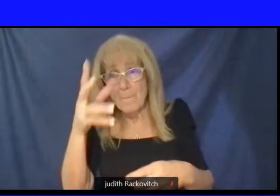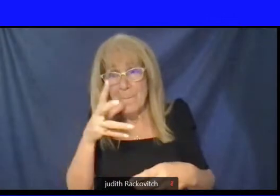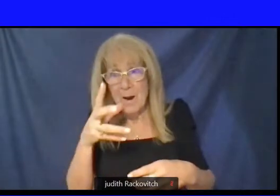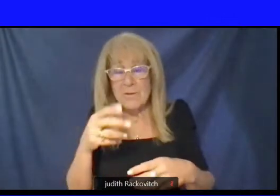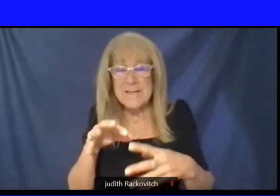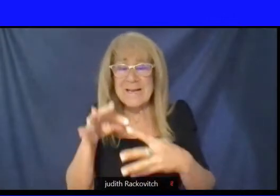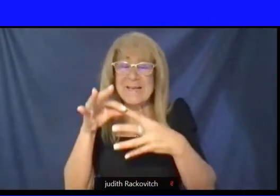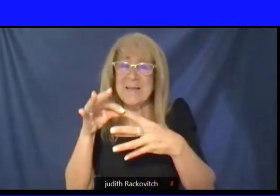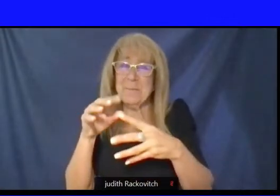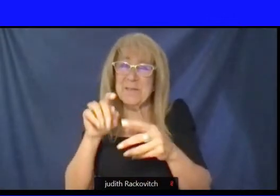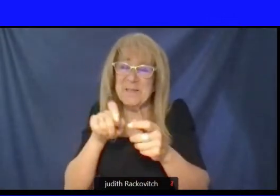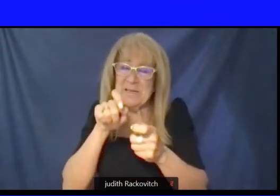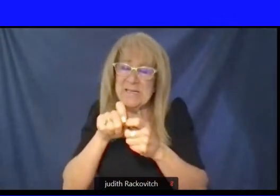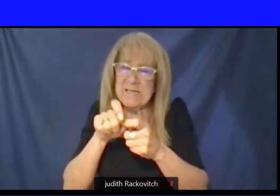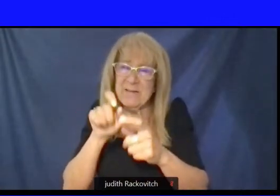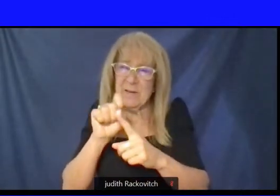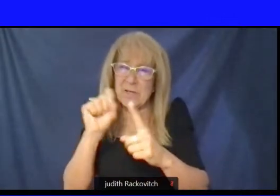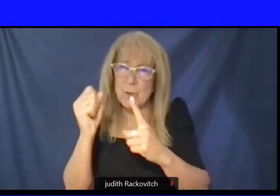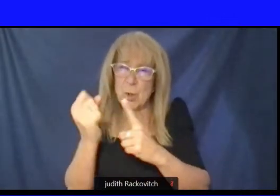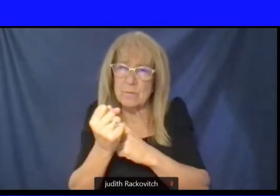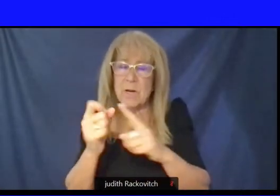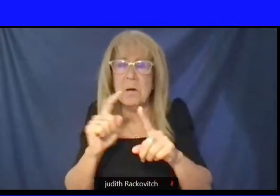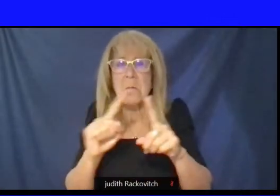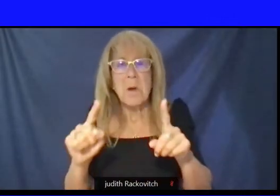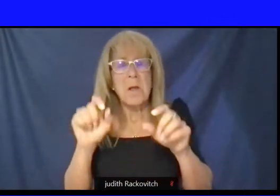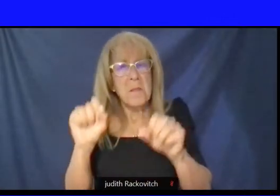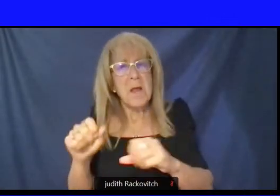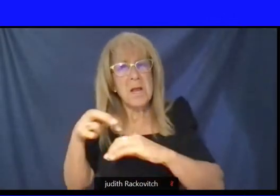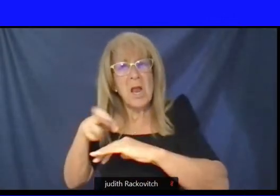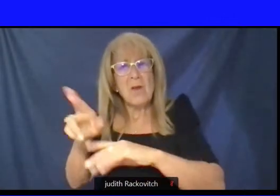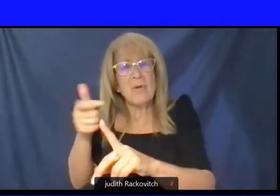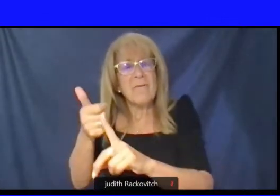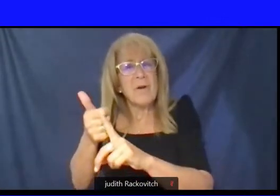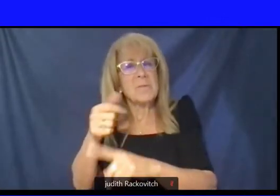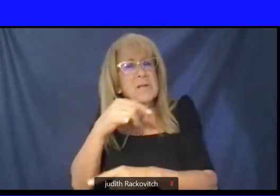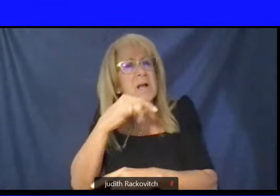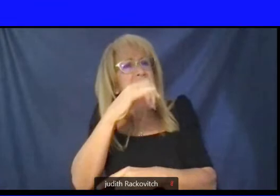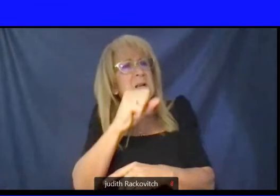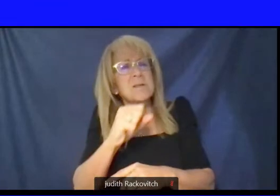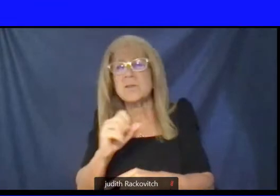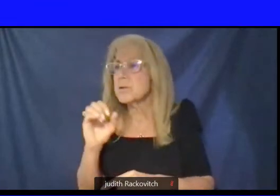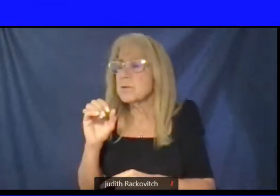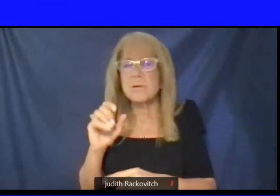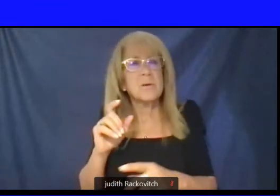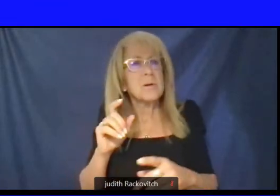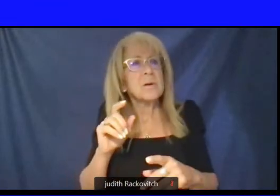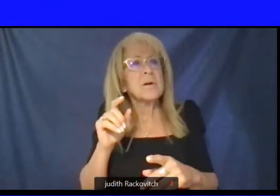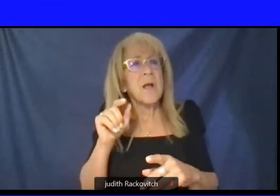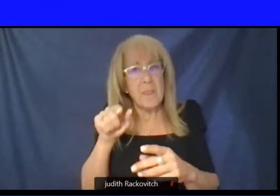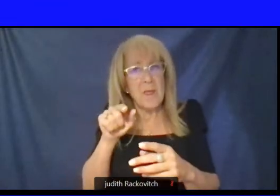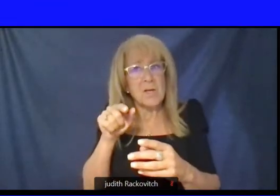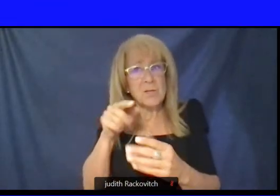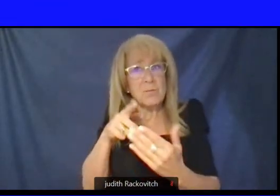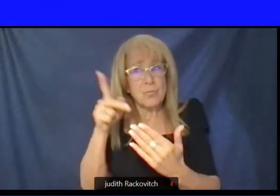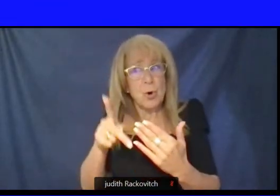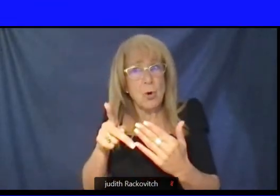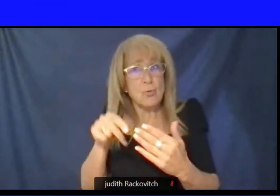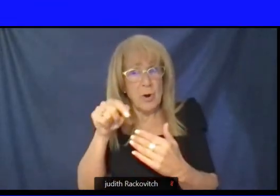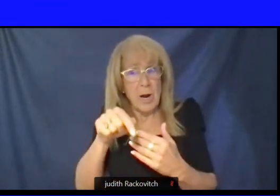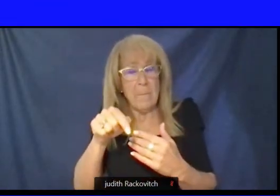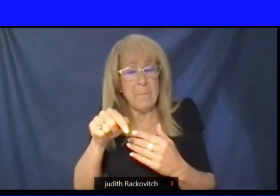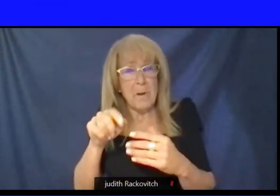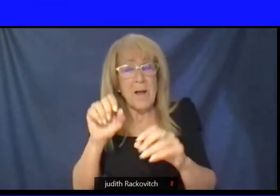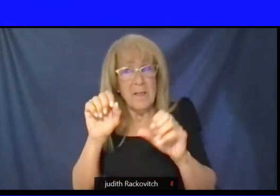one of the clinical things that caught my attention, and it may be a good case review for people to discern who can